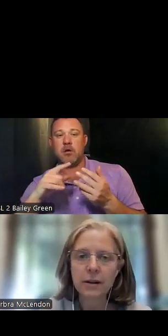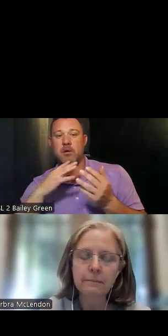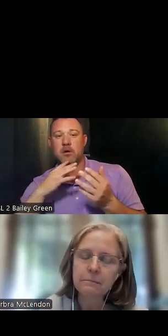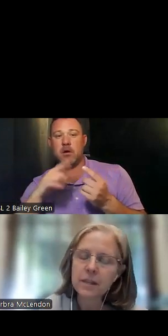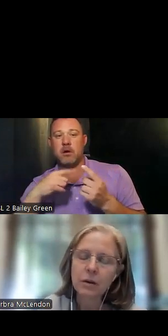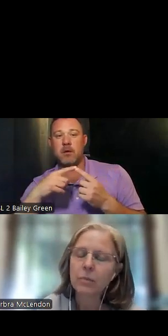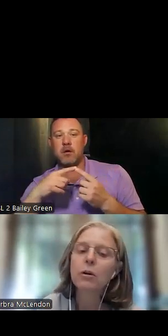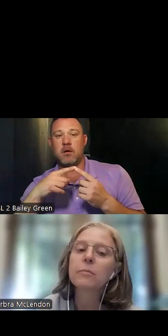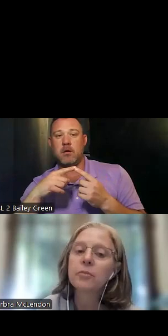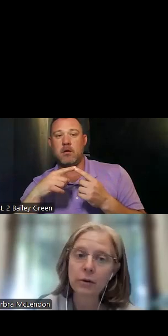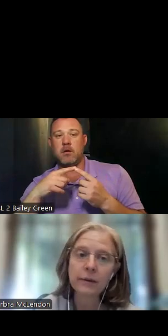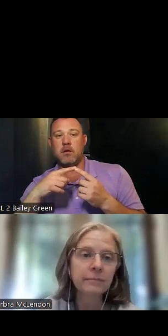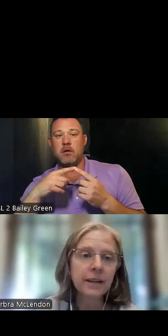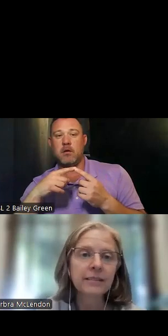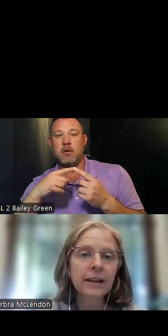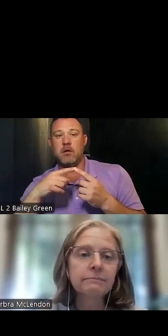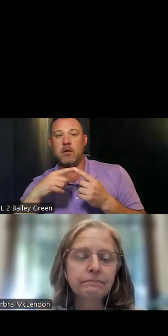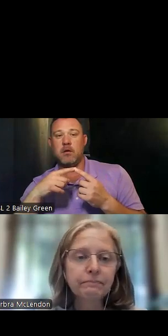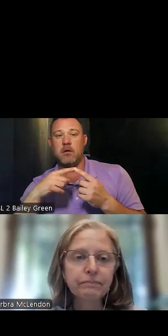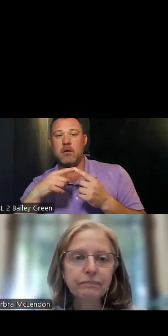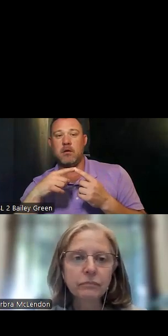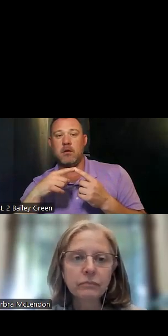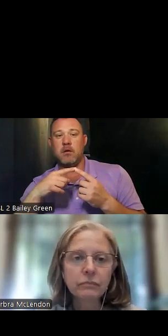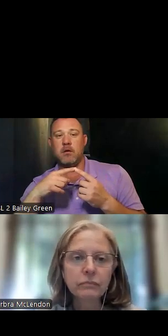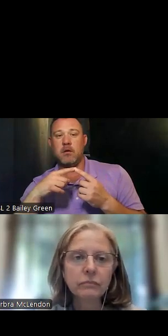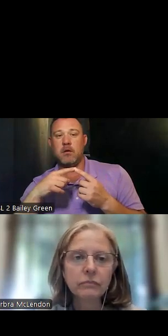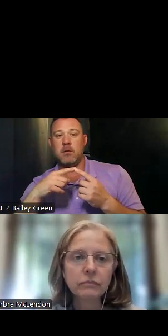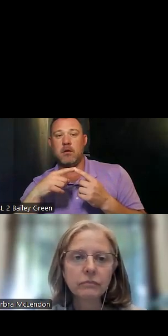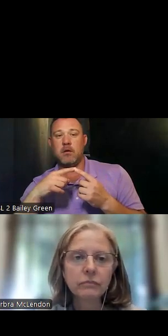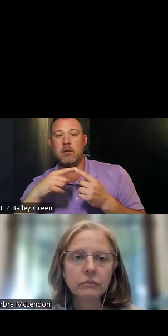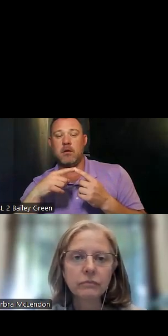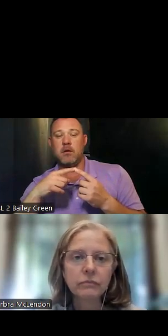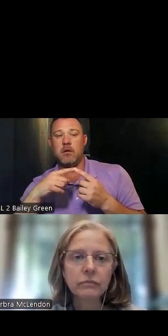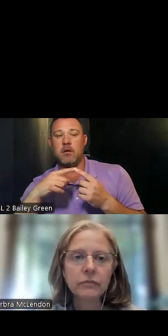which where programs are going. Next slide.